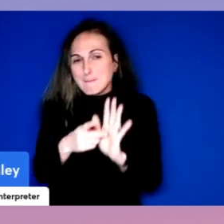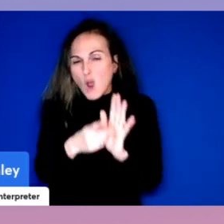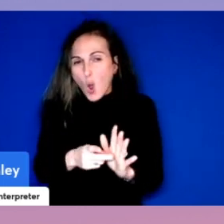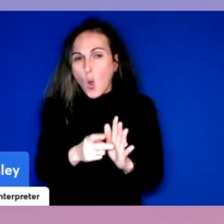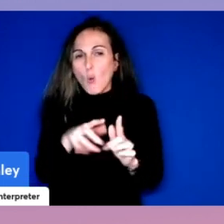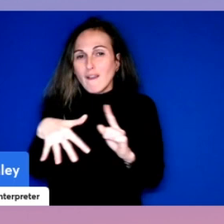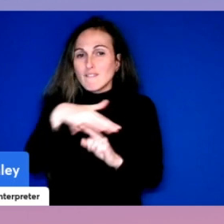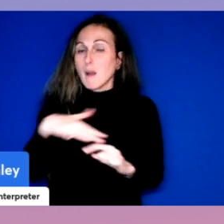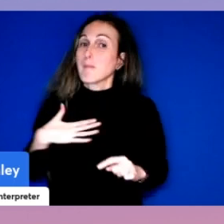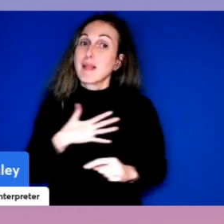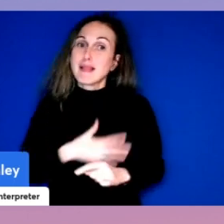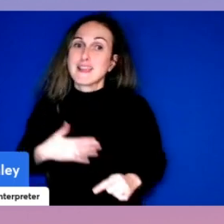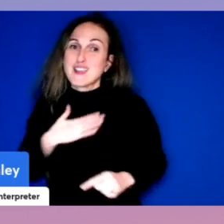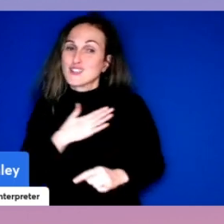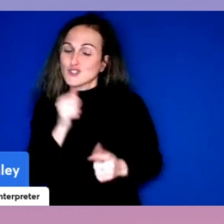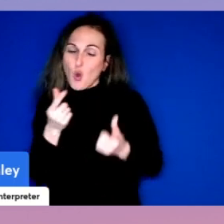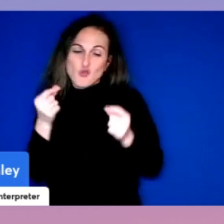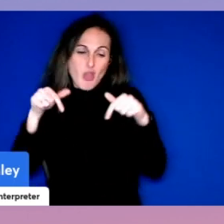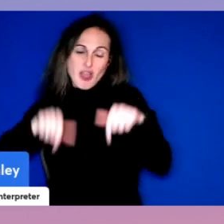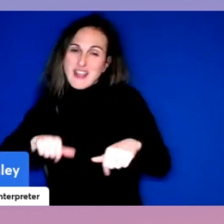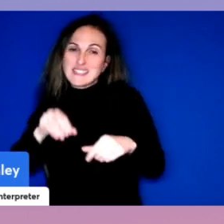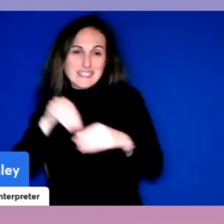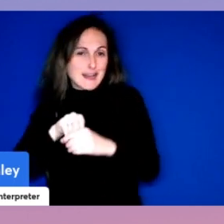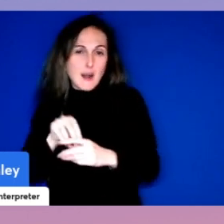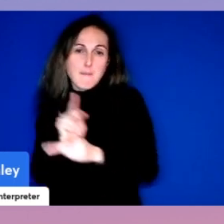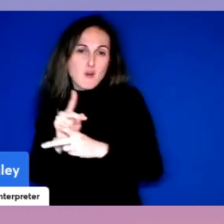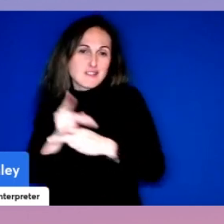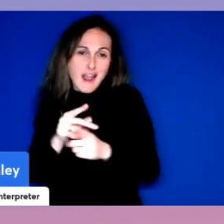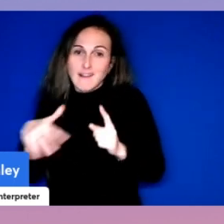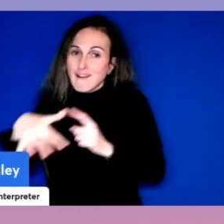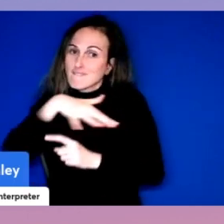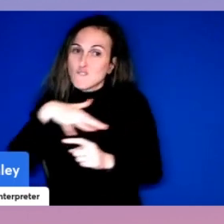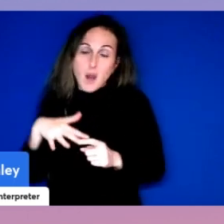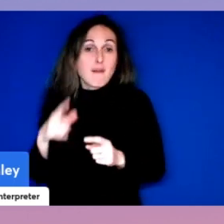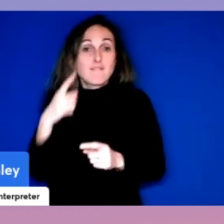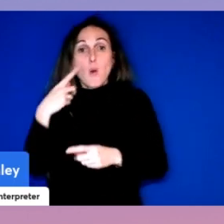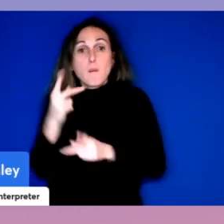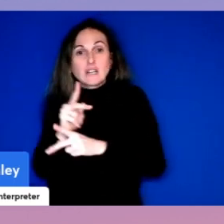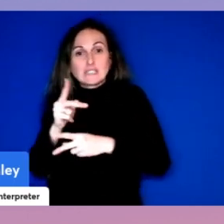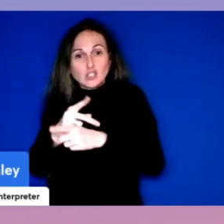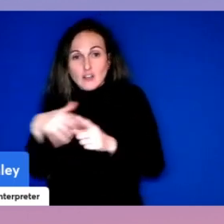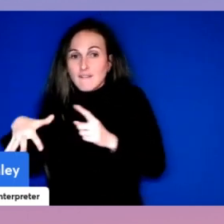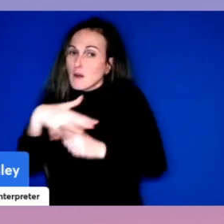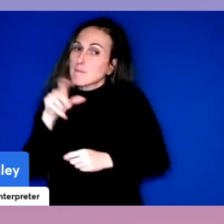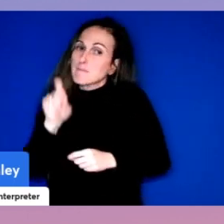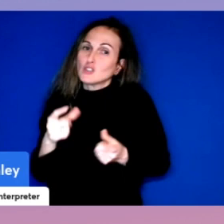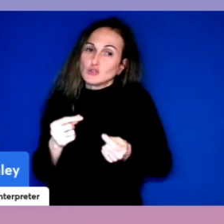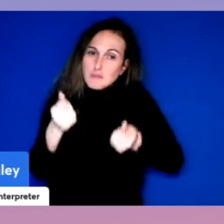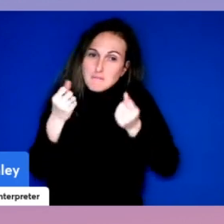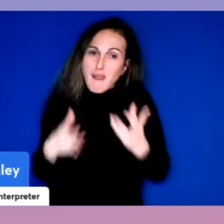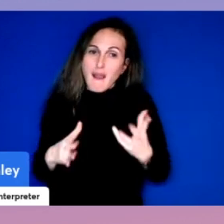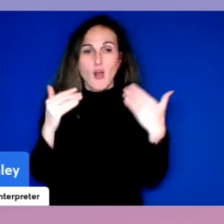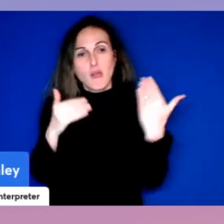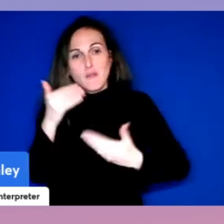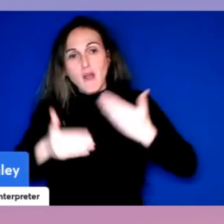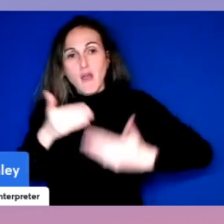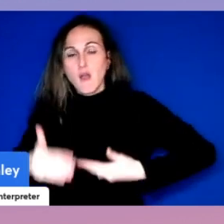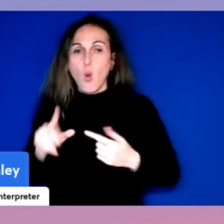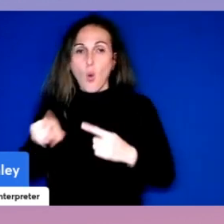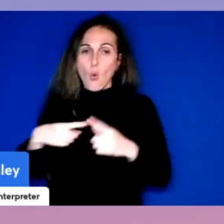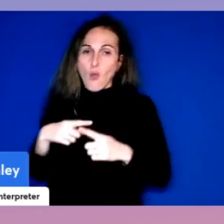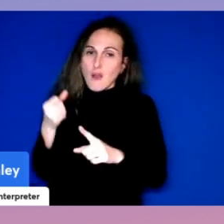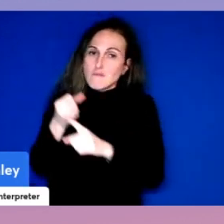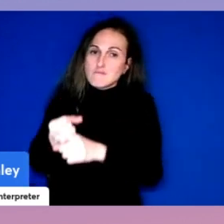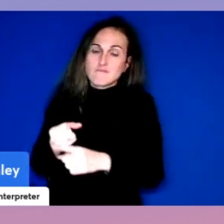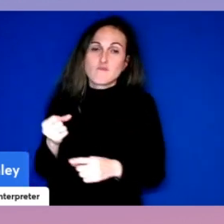in a production environment. Production environment, you'll need to do a whole lot of things when you're initializing Vault. And by the way, Vault doesn't need